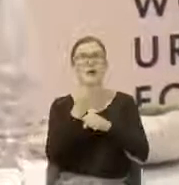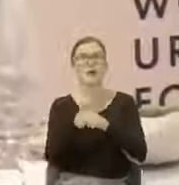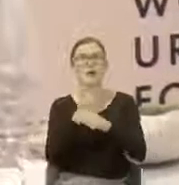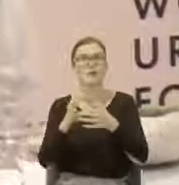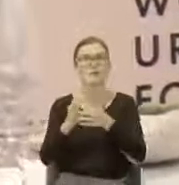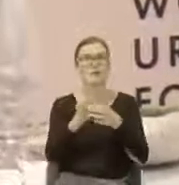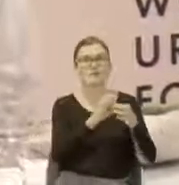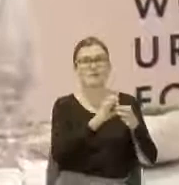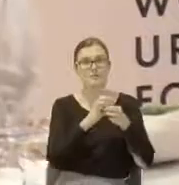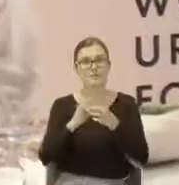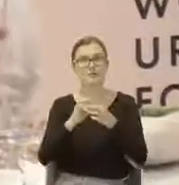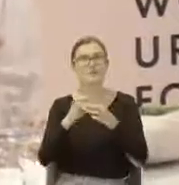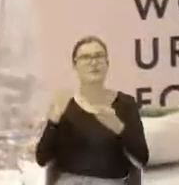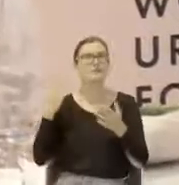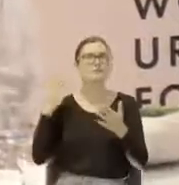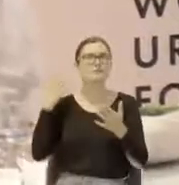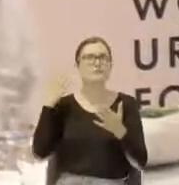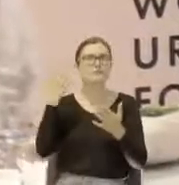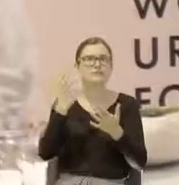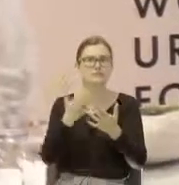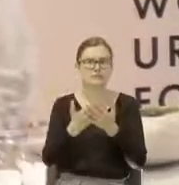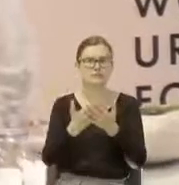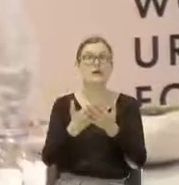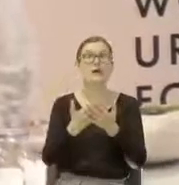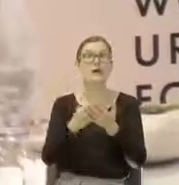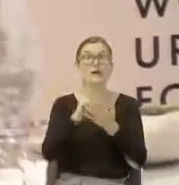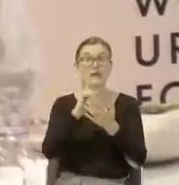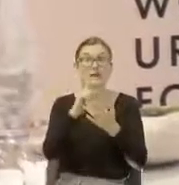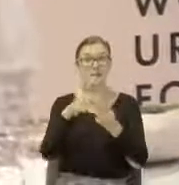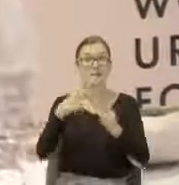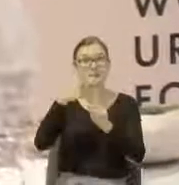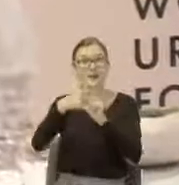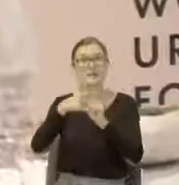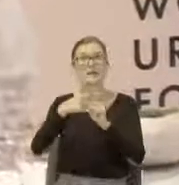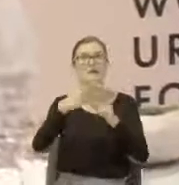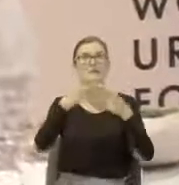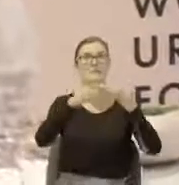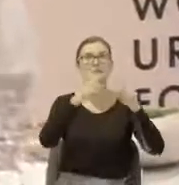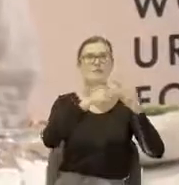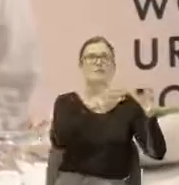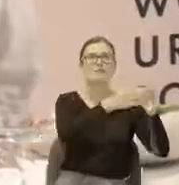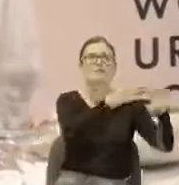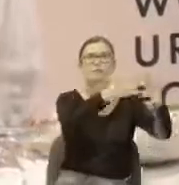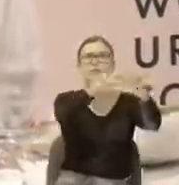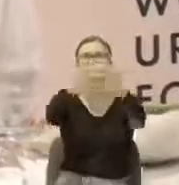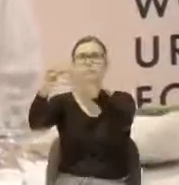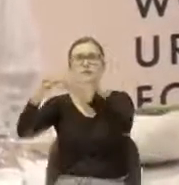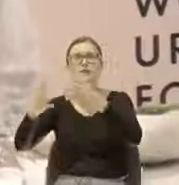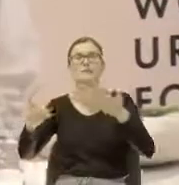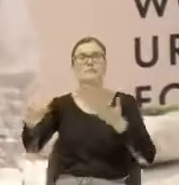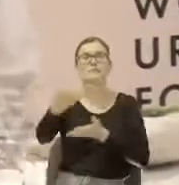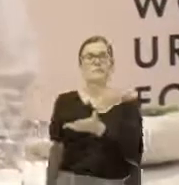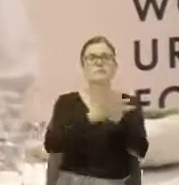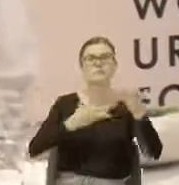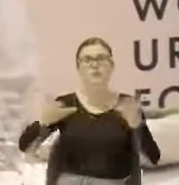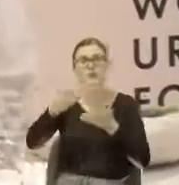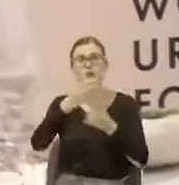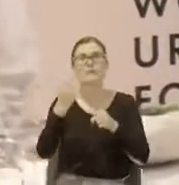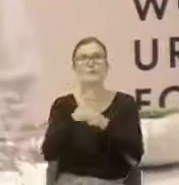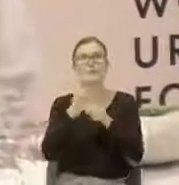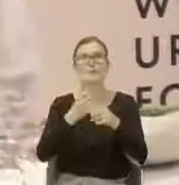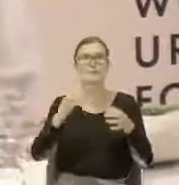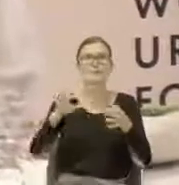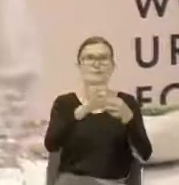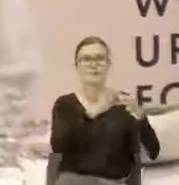thematic focus, as well as those who are representative, to have one common umbrella. This has had a profound impact on